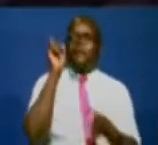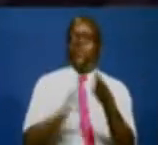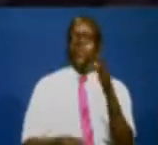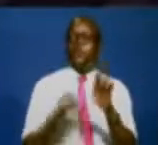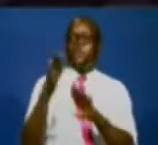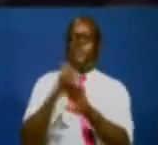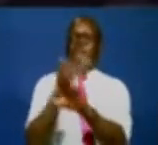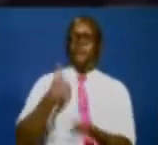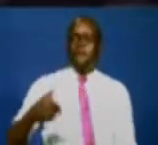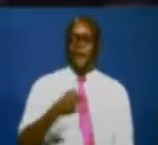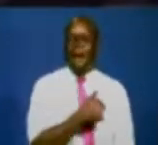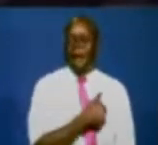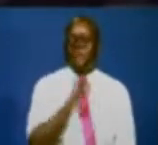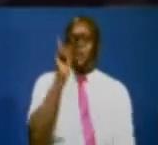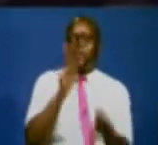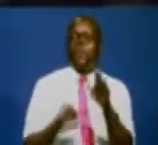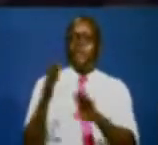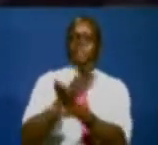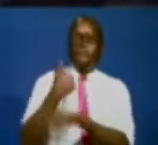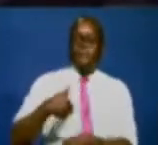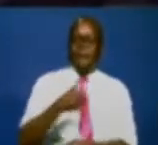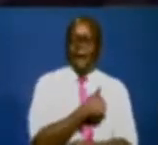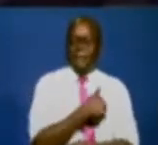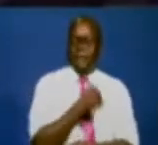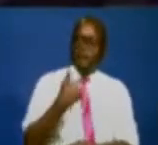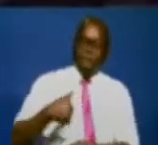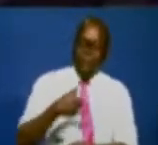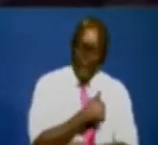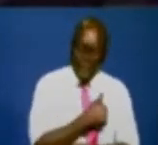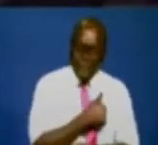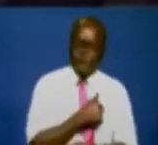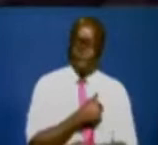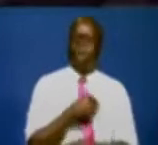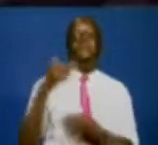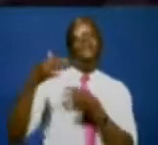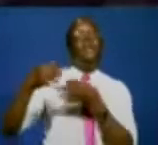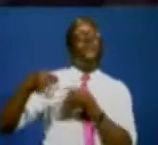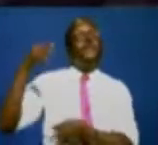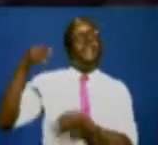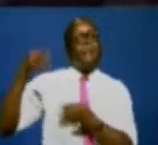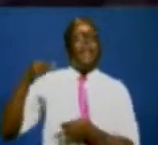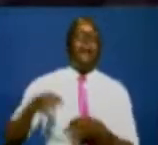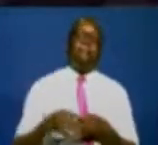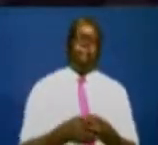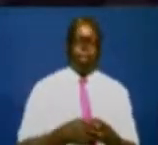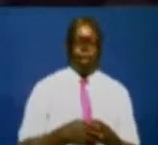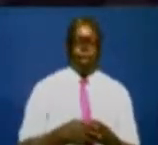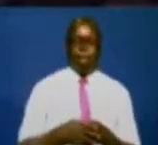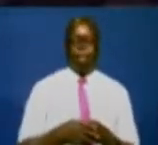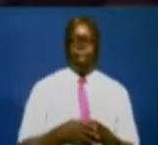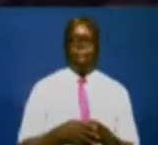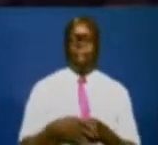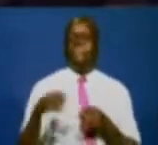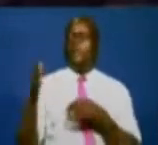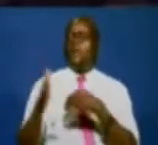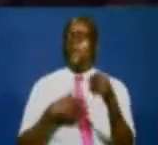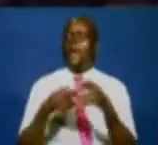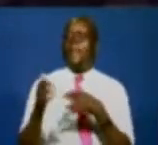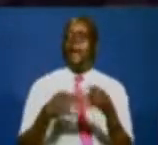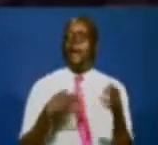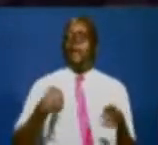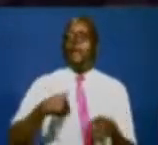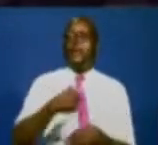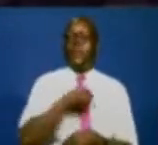us. What is before us is for us to determine, Mr. Speaker, whether we